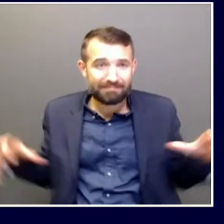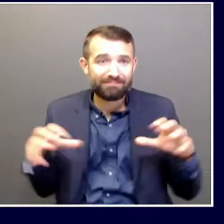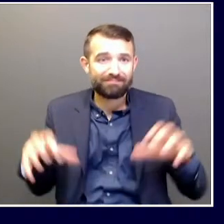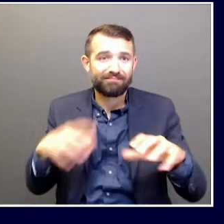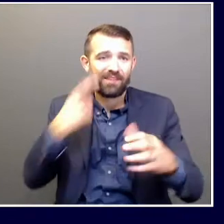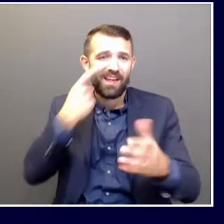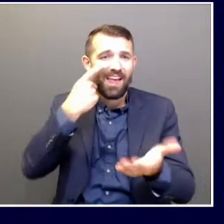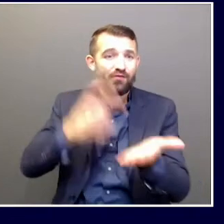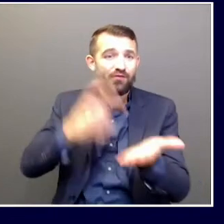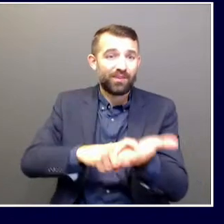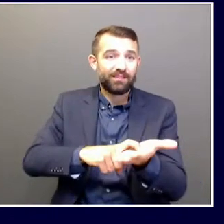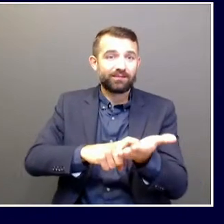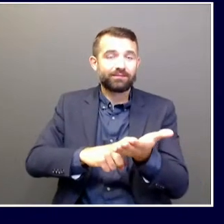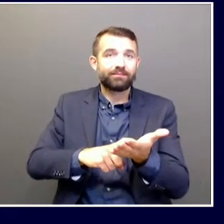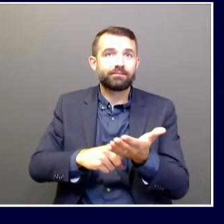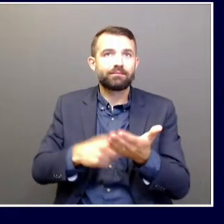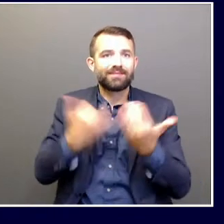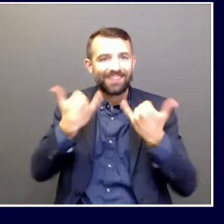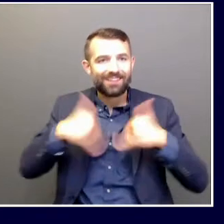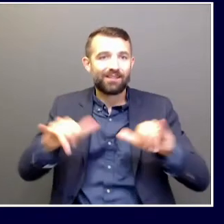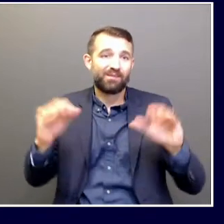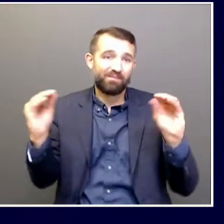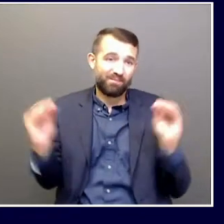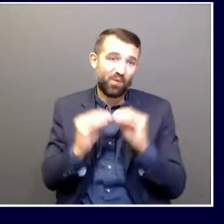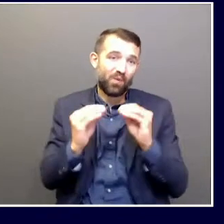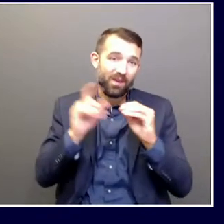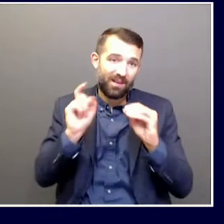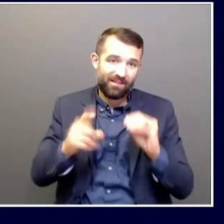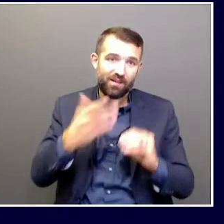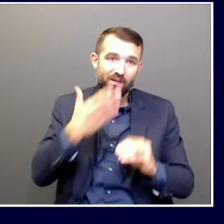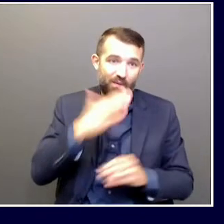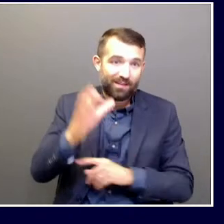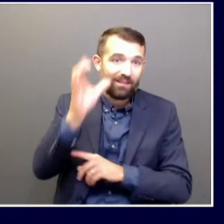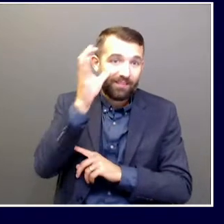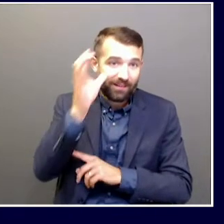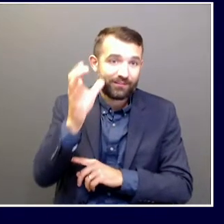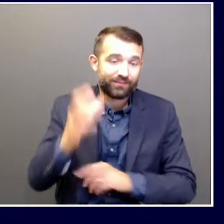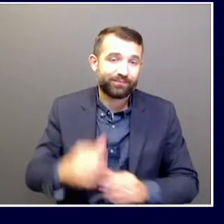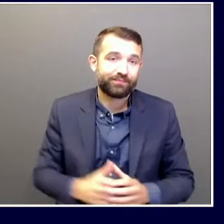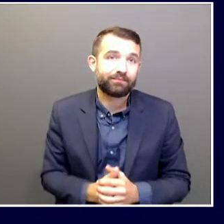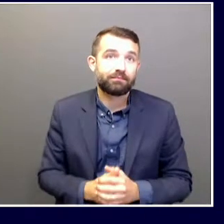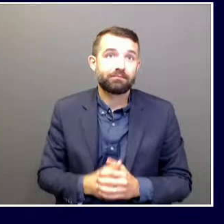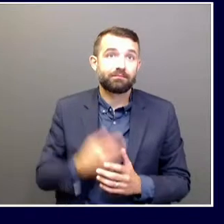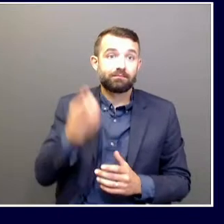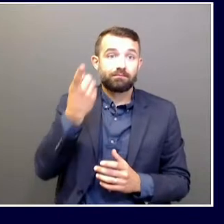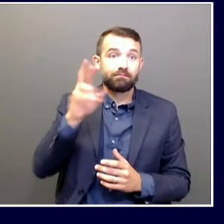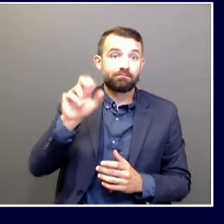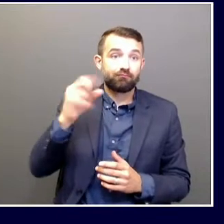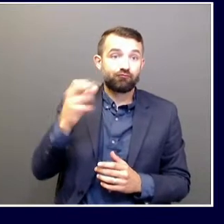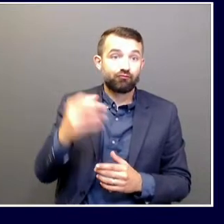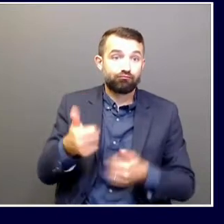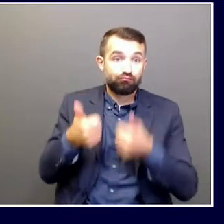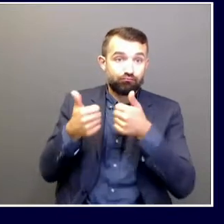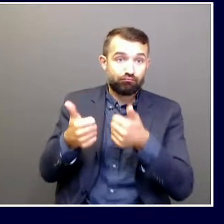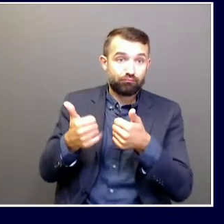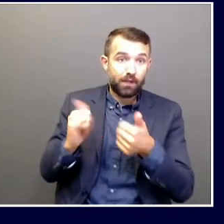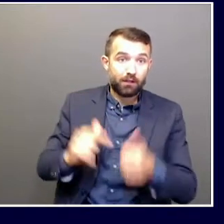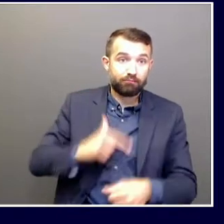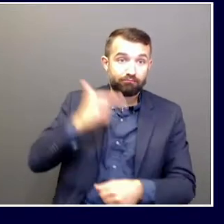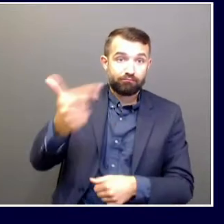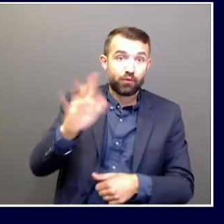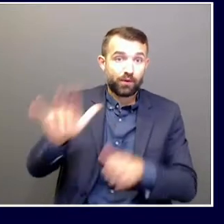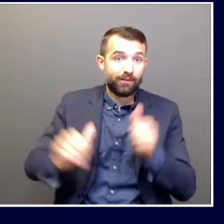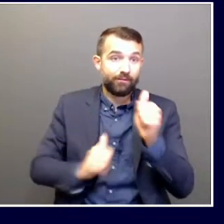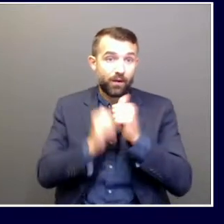listening today. And Dr. Shah, I will turn things over to you for your weekly update. Thanks. Thank you very much. Thank you